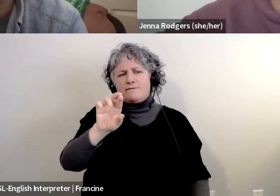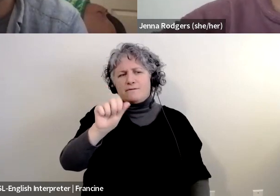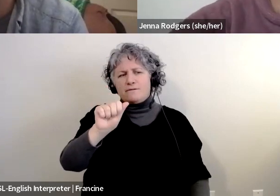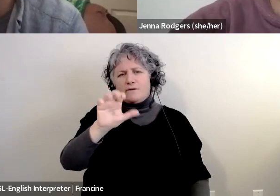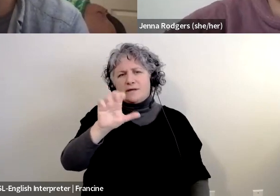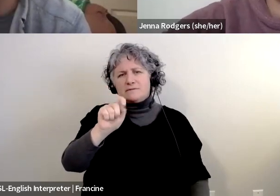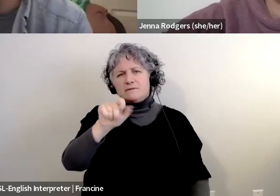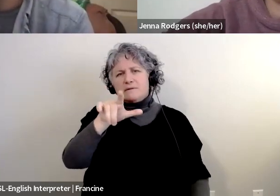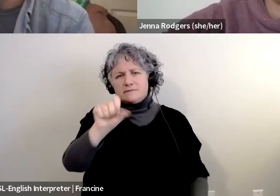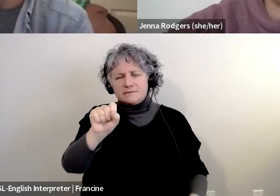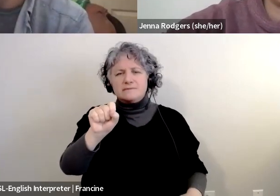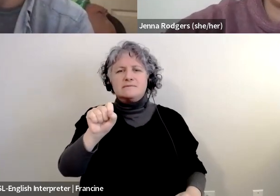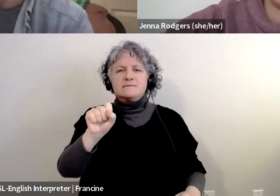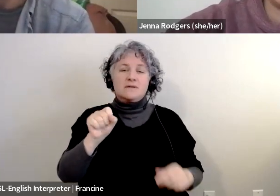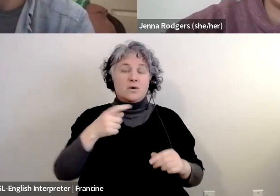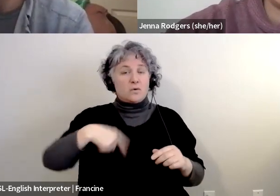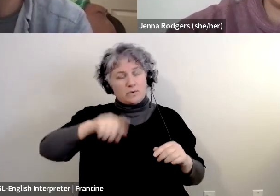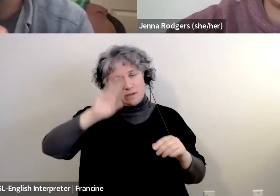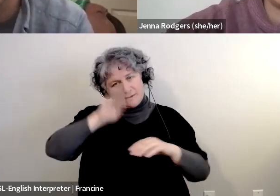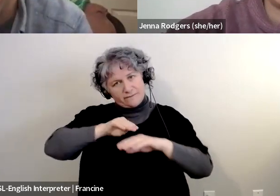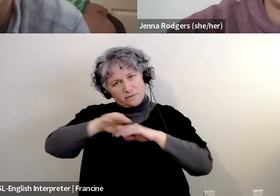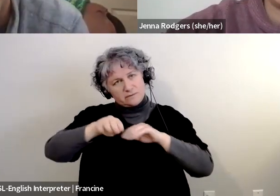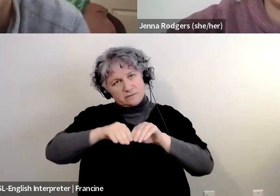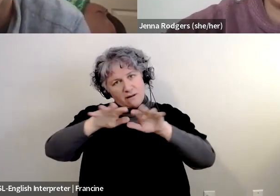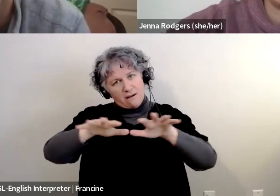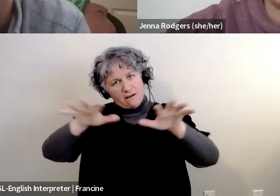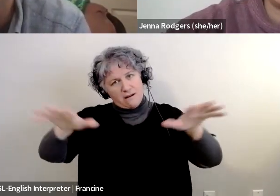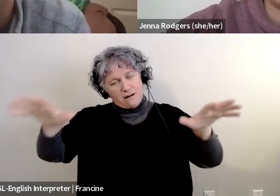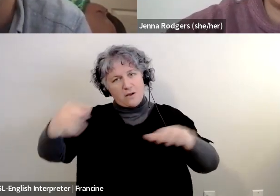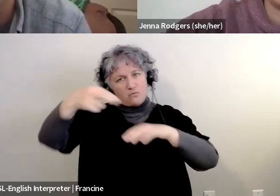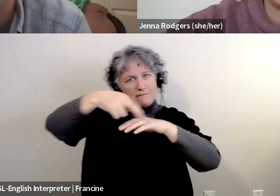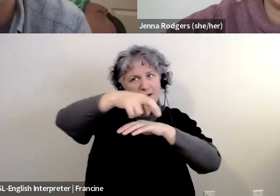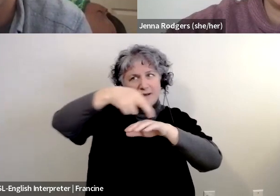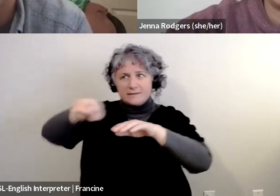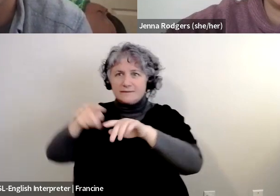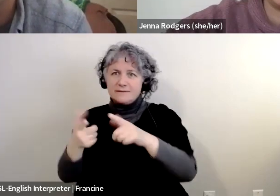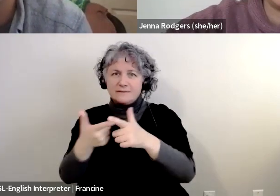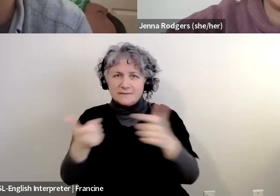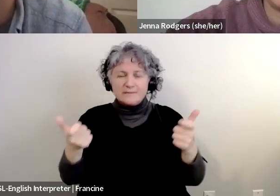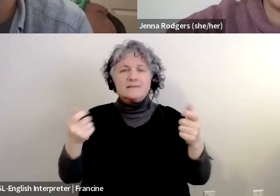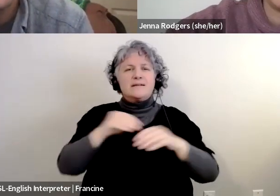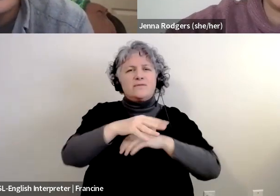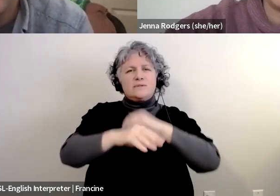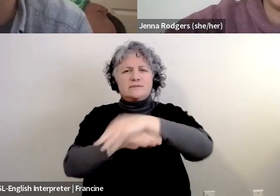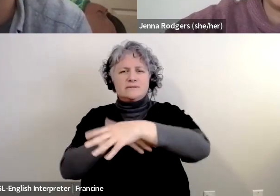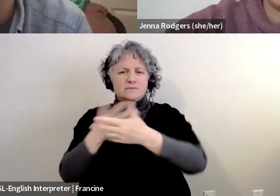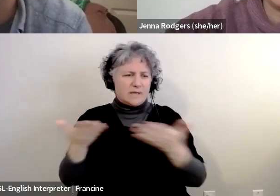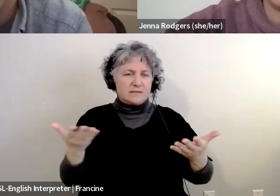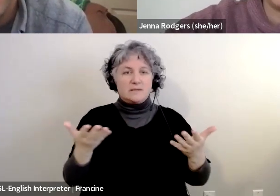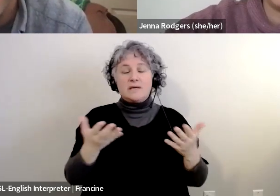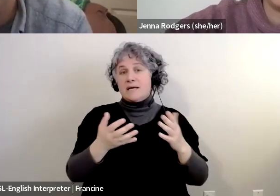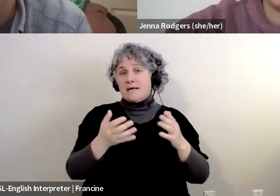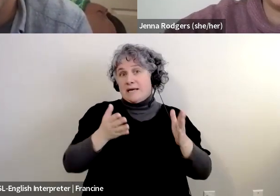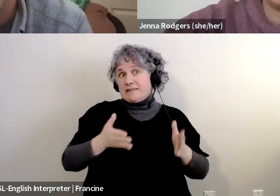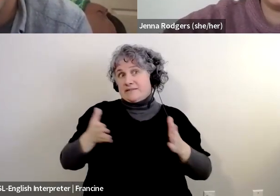reflection, that those do have impact and reflect at those other levels of influence. So this individual